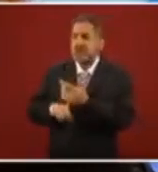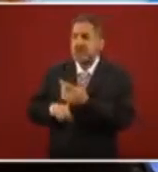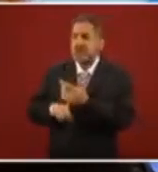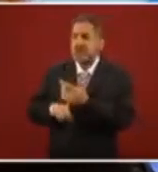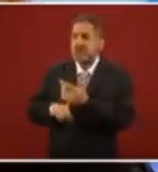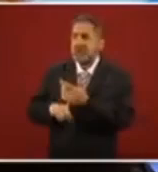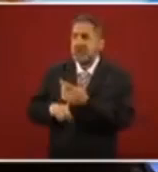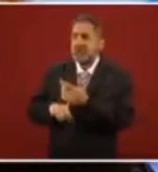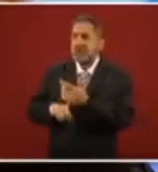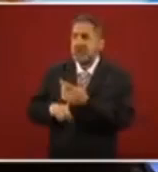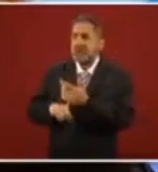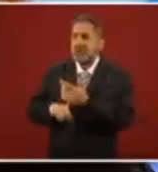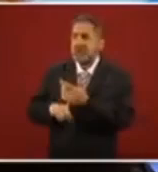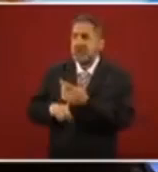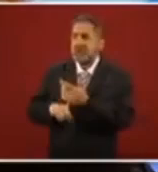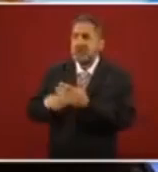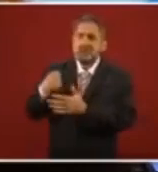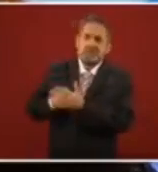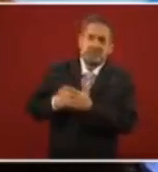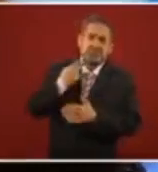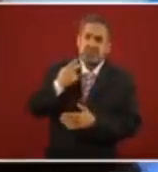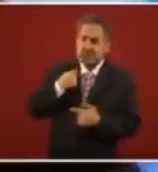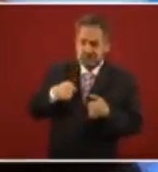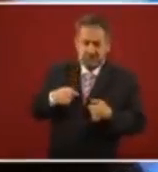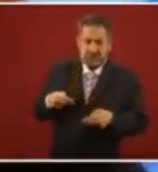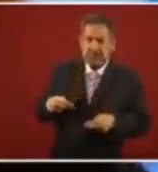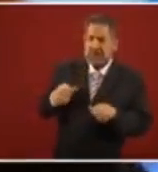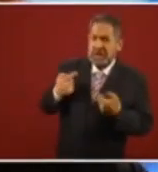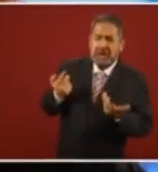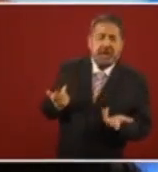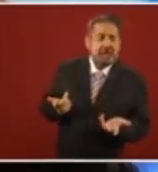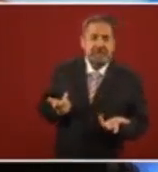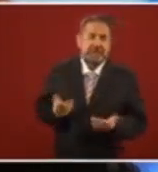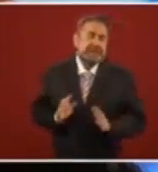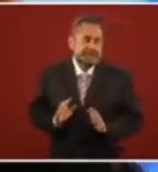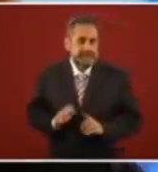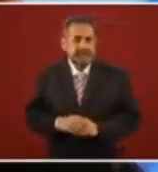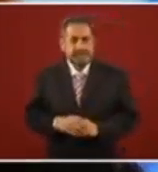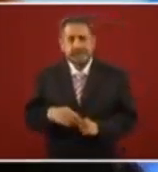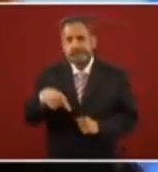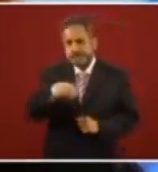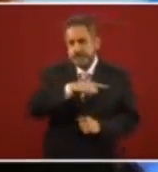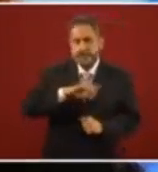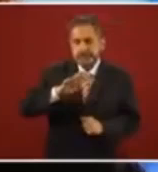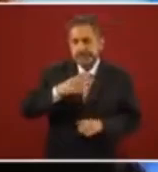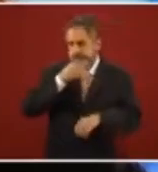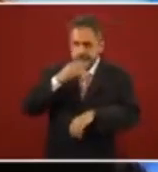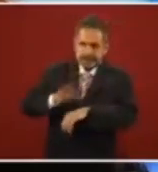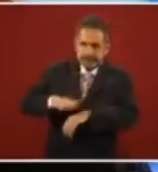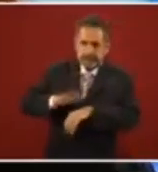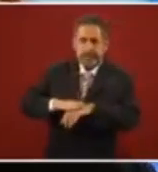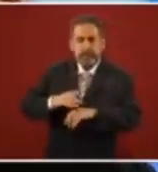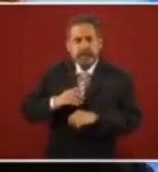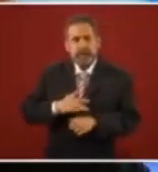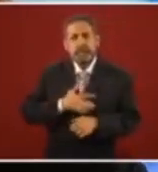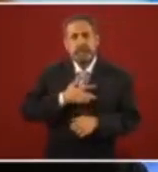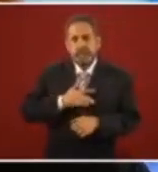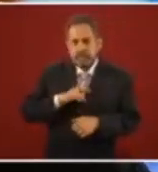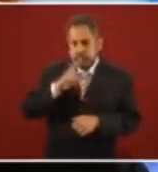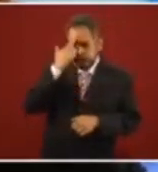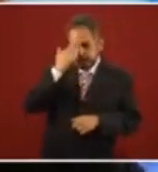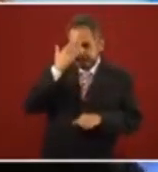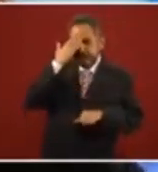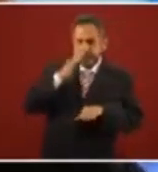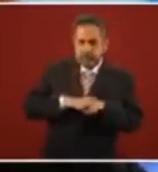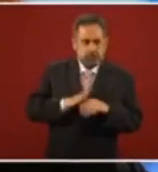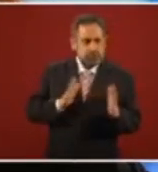politics and social situation. ...y lograron ellos recuperar en la memoria también la capacidad de